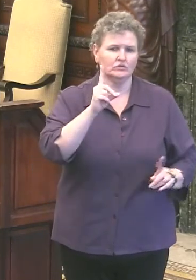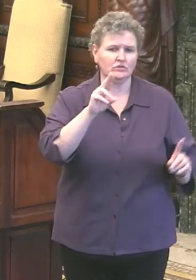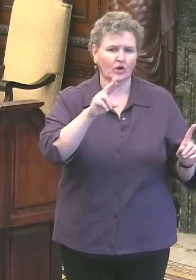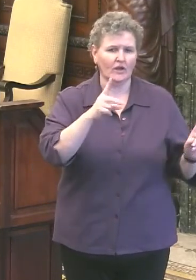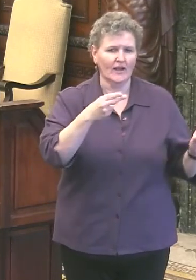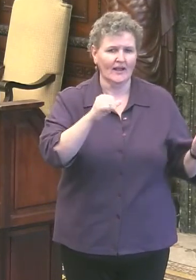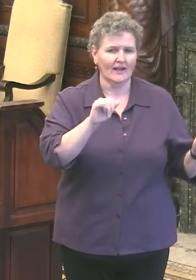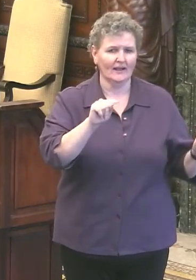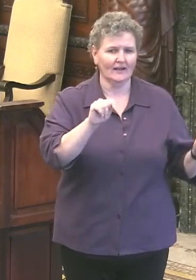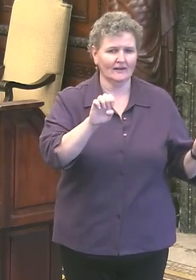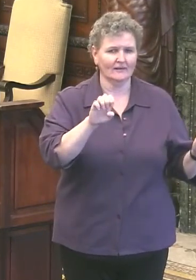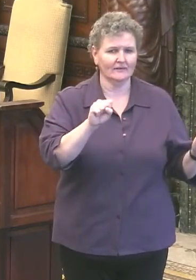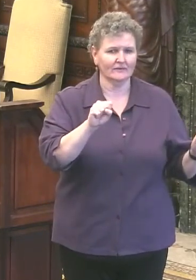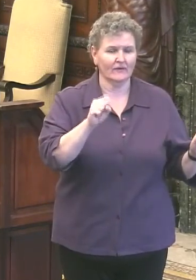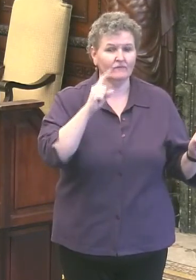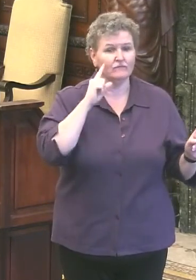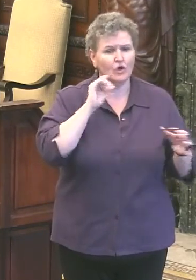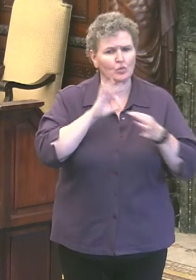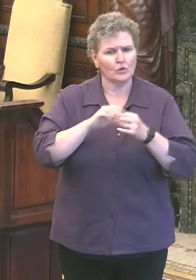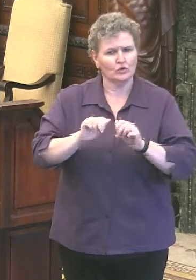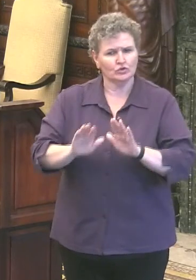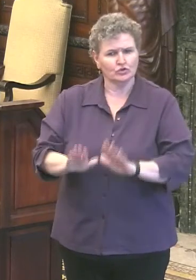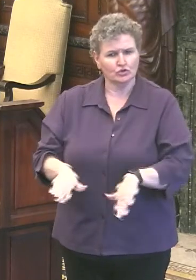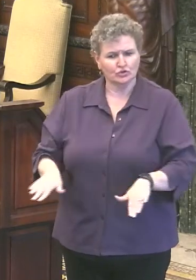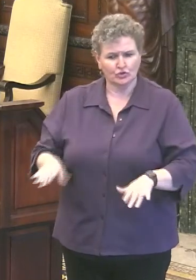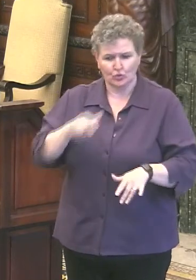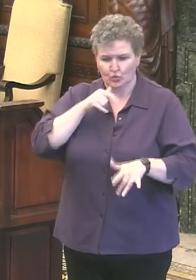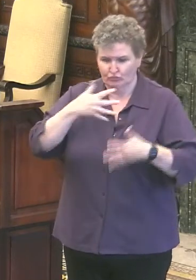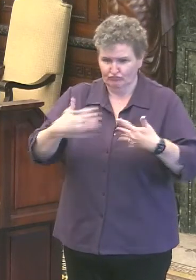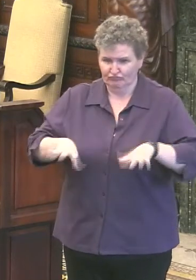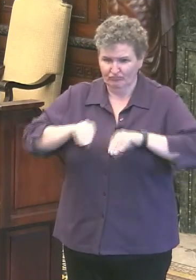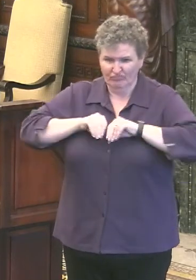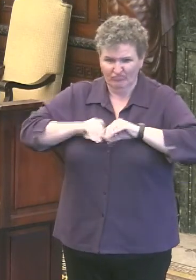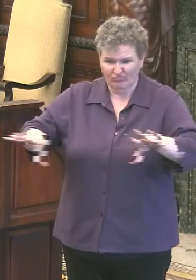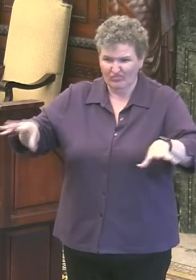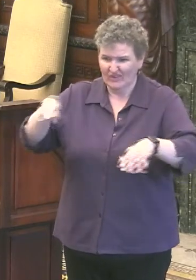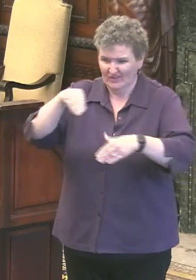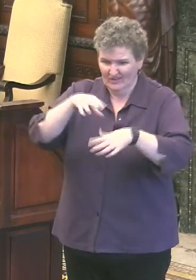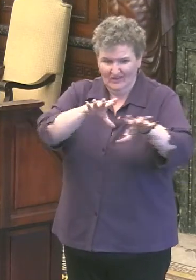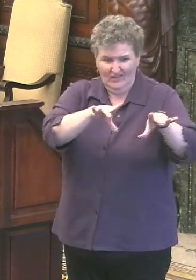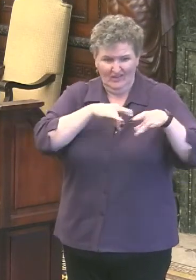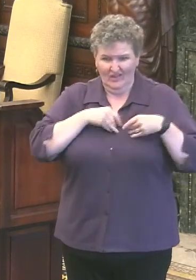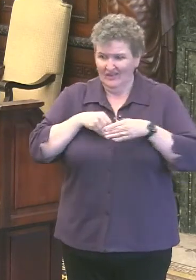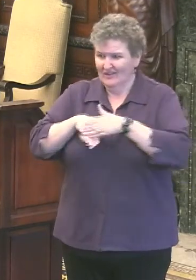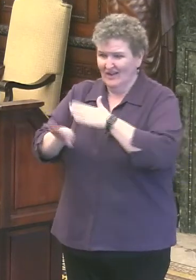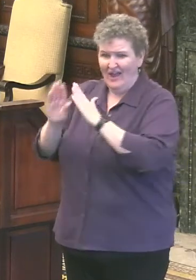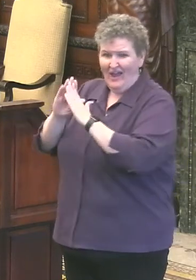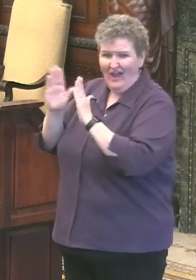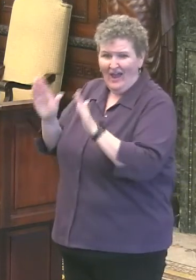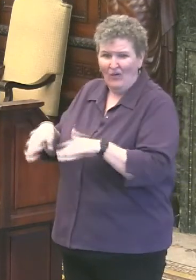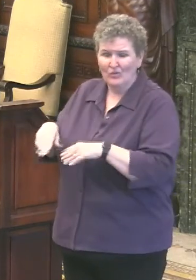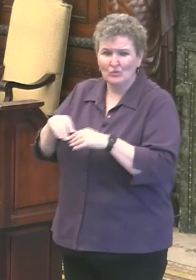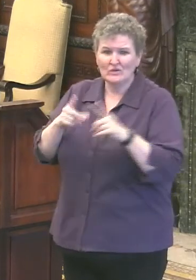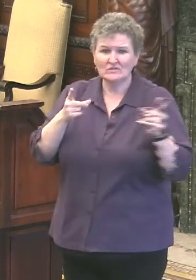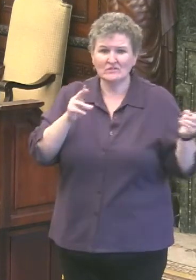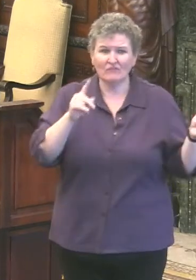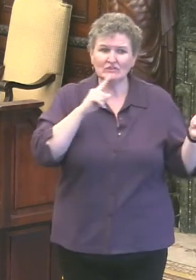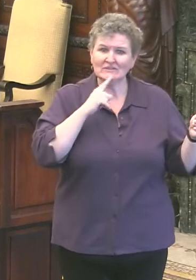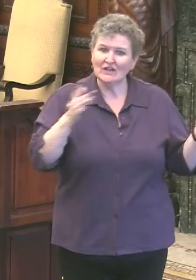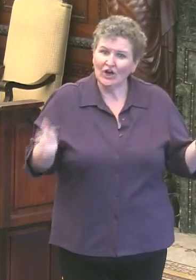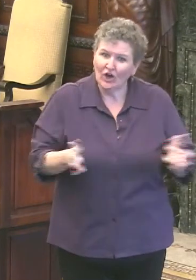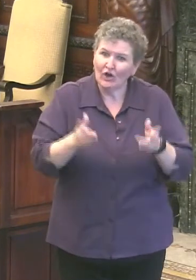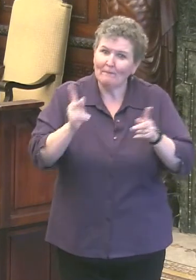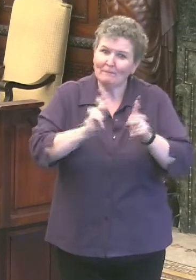the virus to others in their household. Commissioner Tom Farley, I know you mentioned that you were encouraging people in more